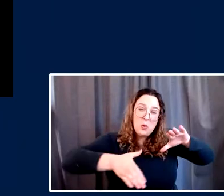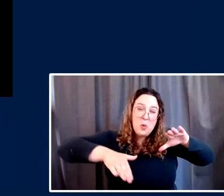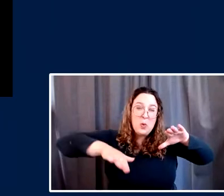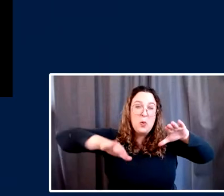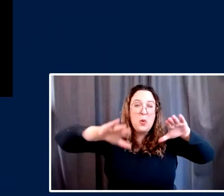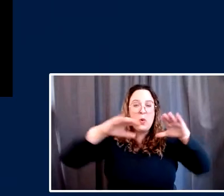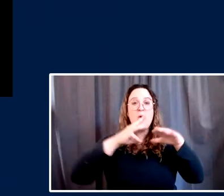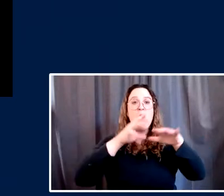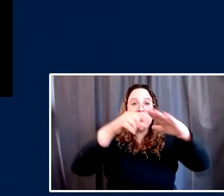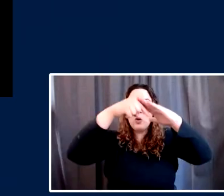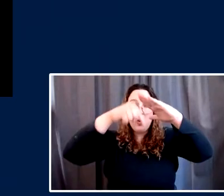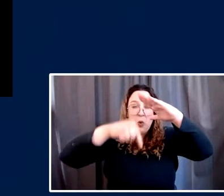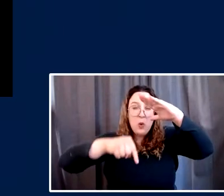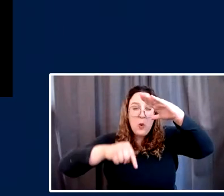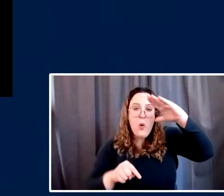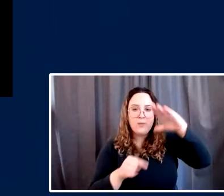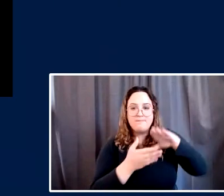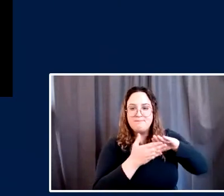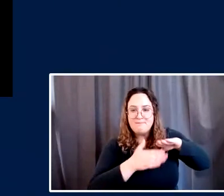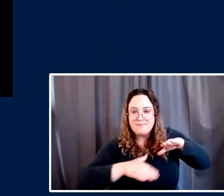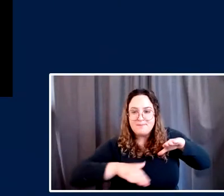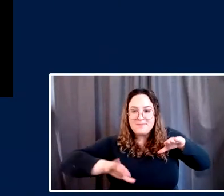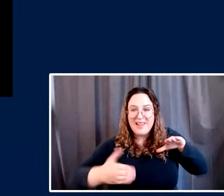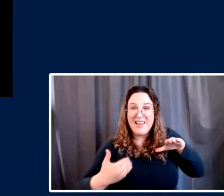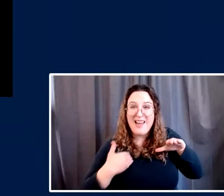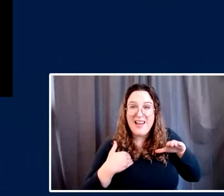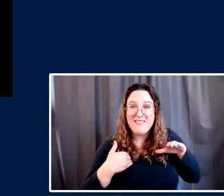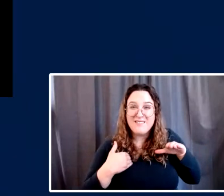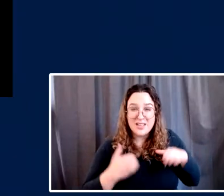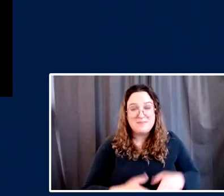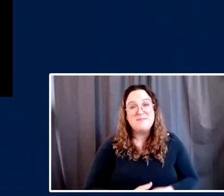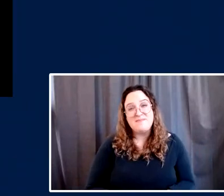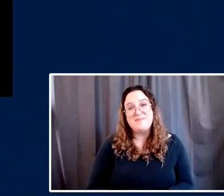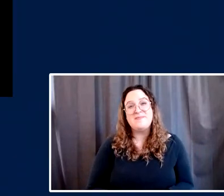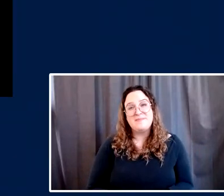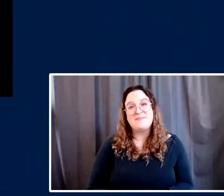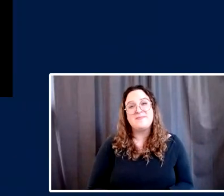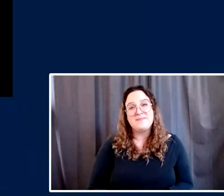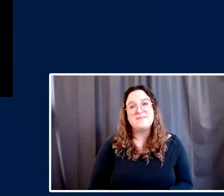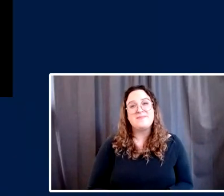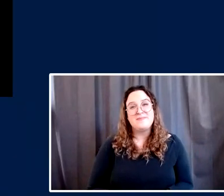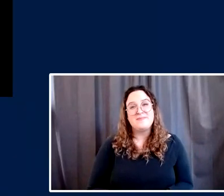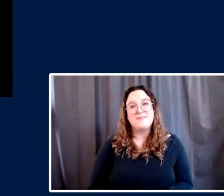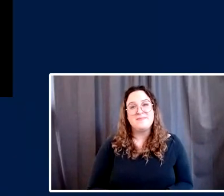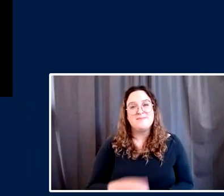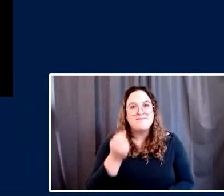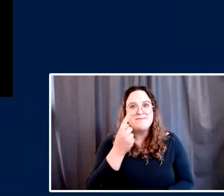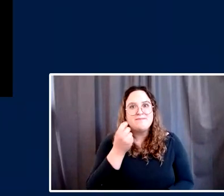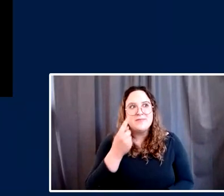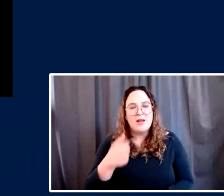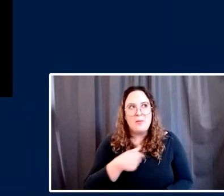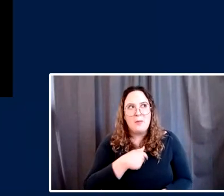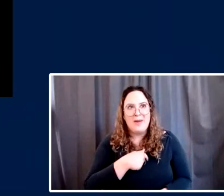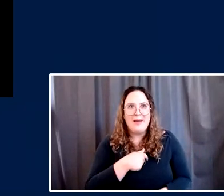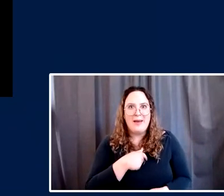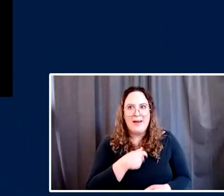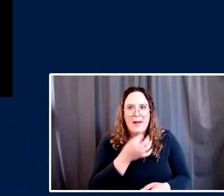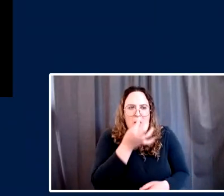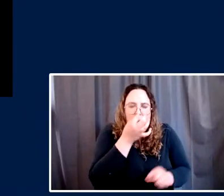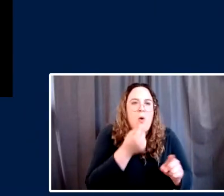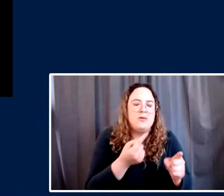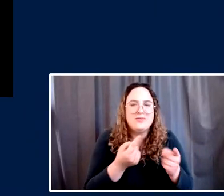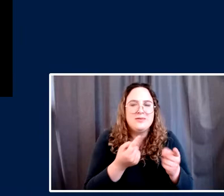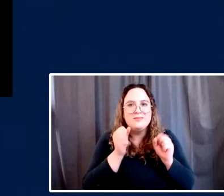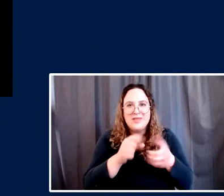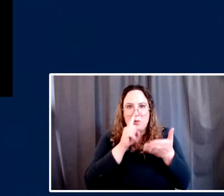ocean. And as we're working in that, it provides MBARI researchers and all of us tuning in today a glimpse into